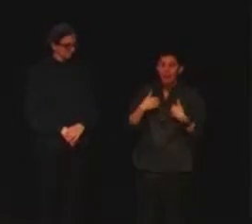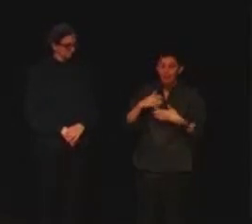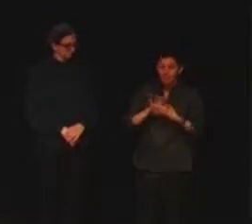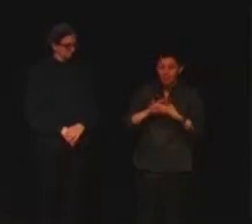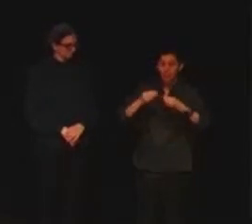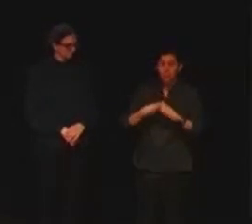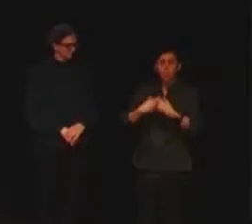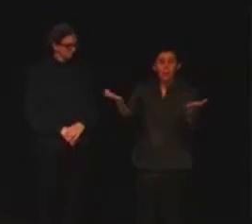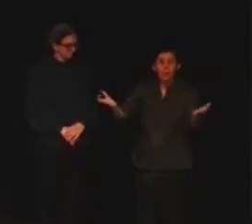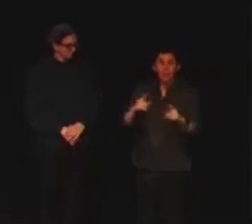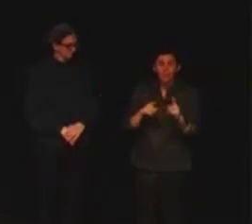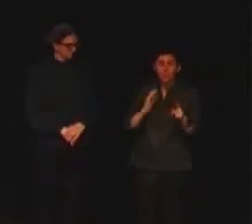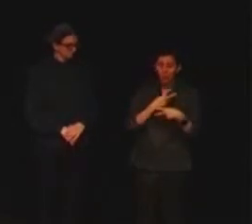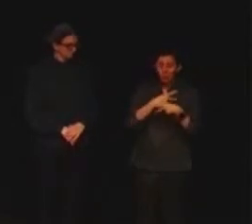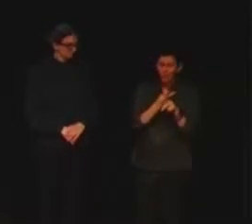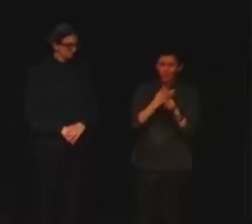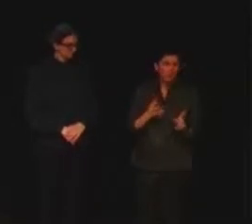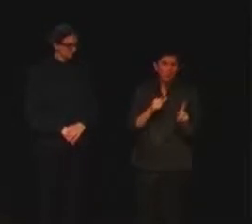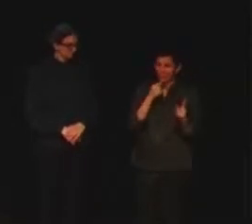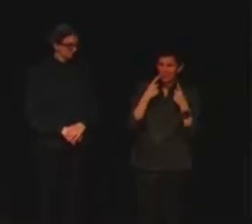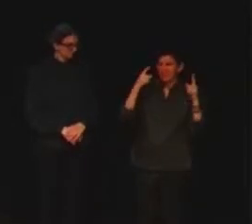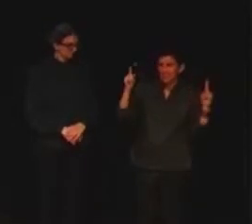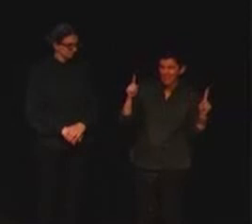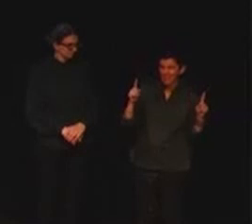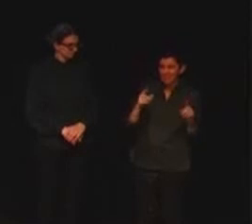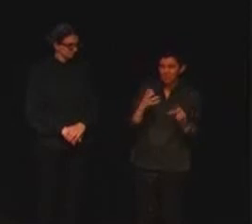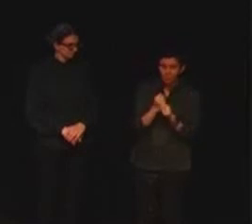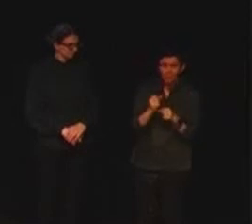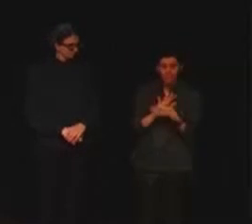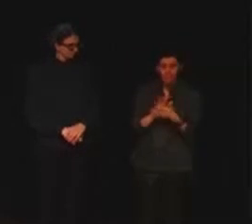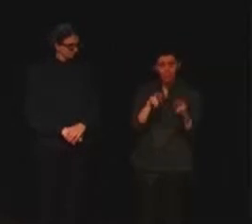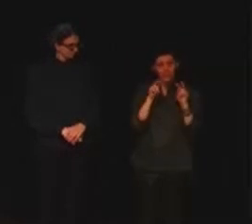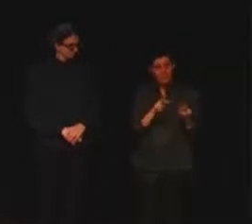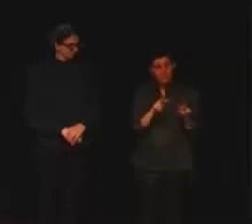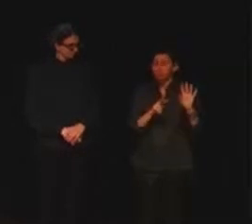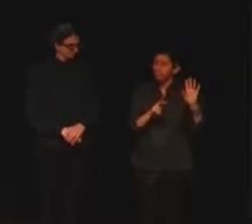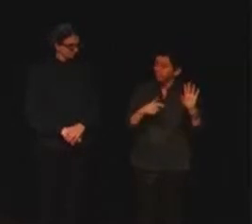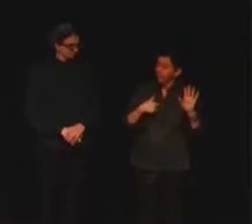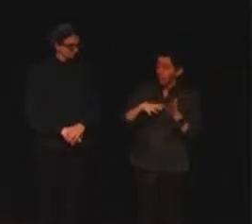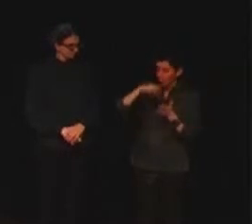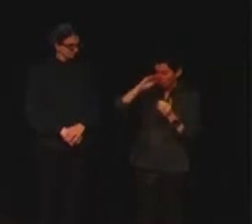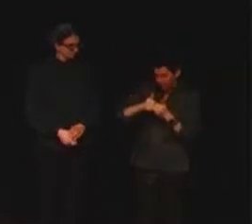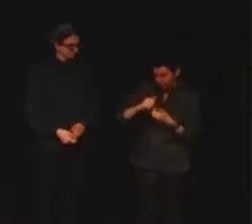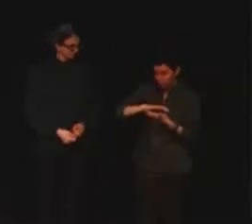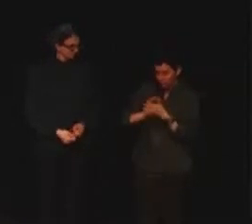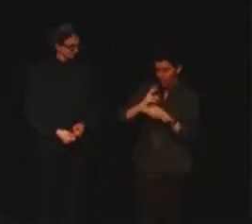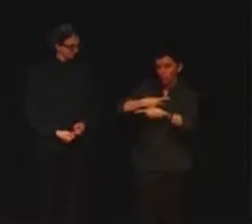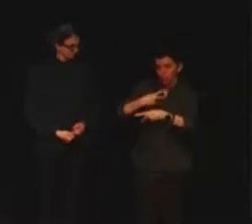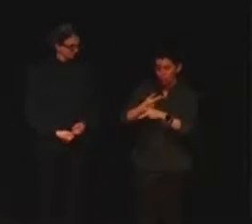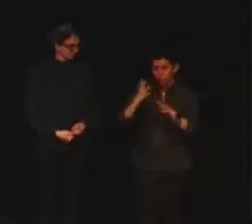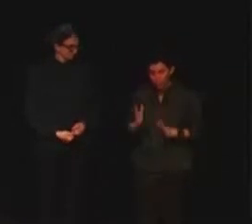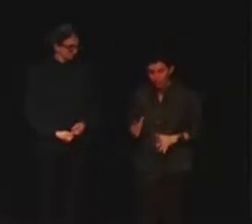working with the producers that we were working with. So I was like, okay, I got to learn how to be a producer so we can figure out how to get this stuff out